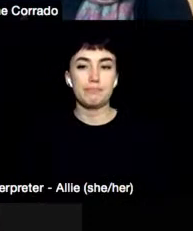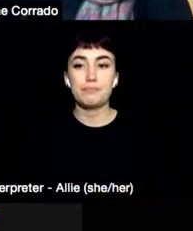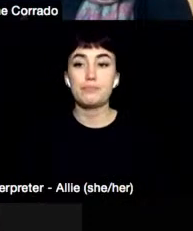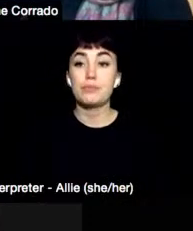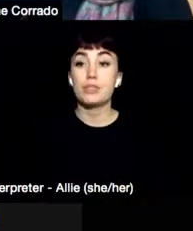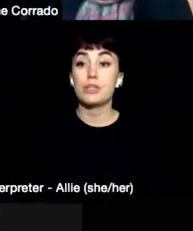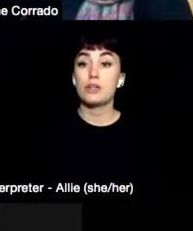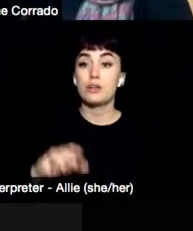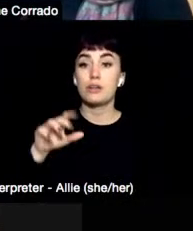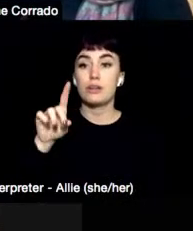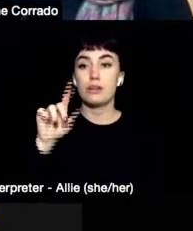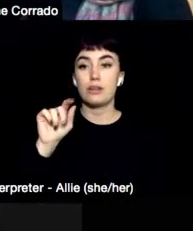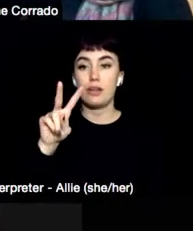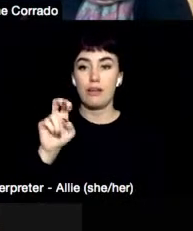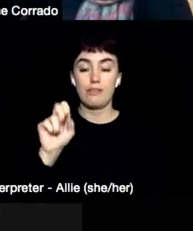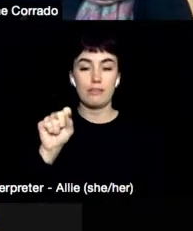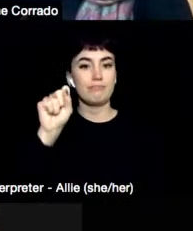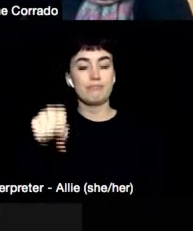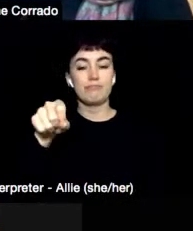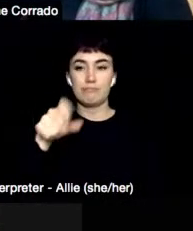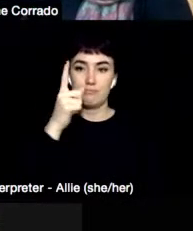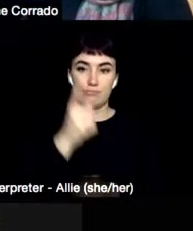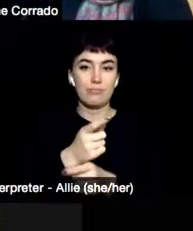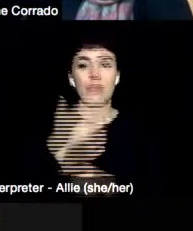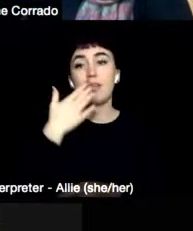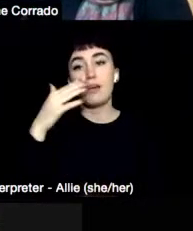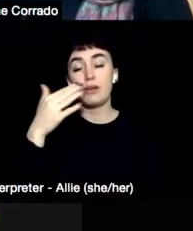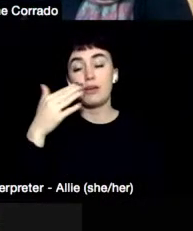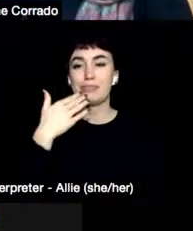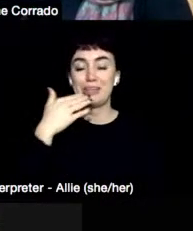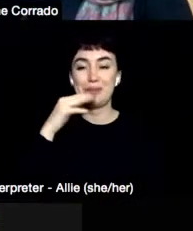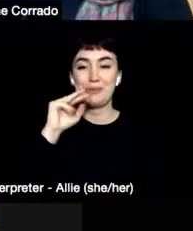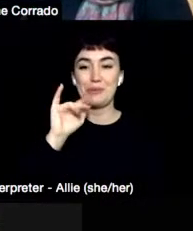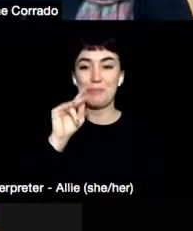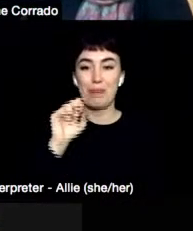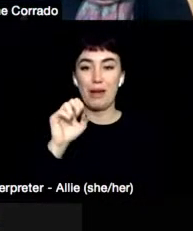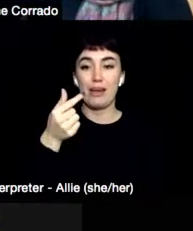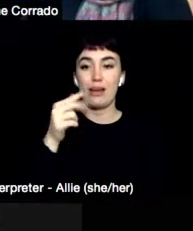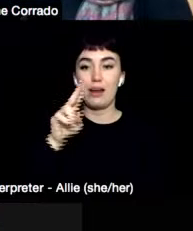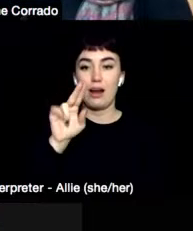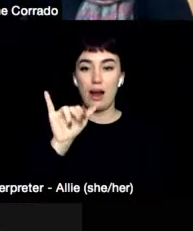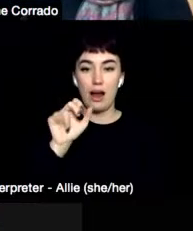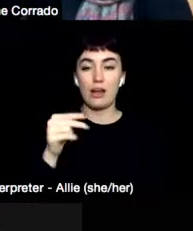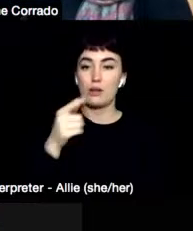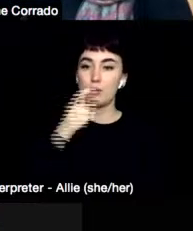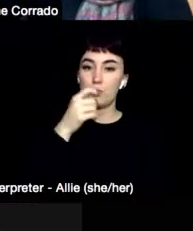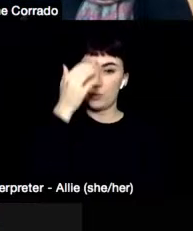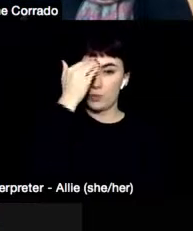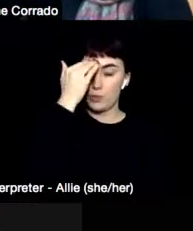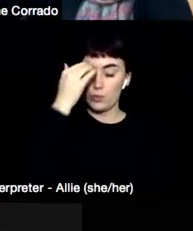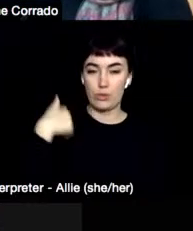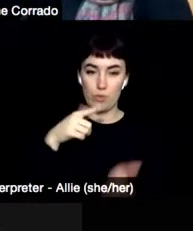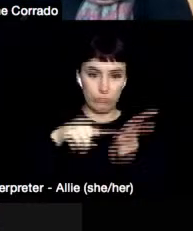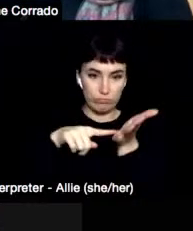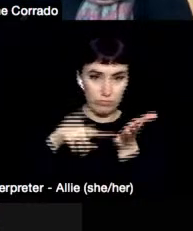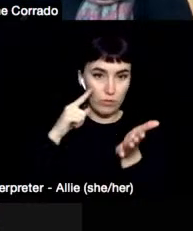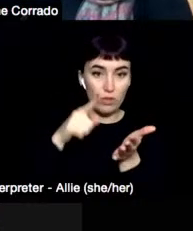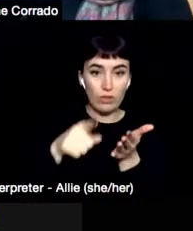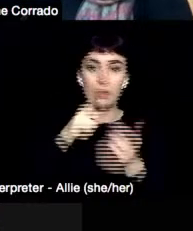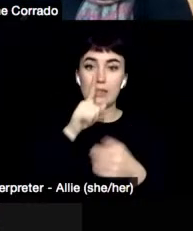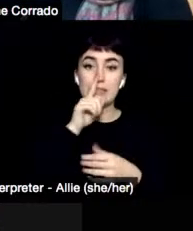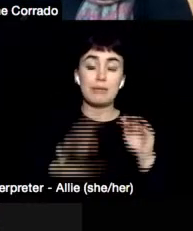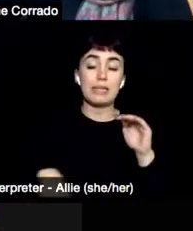we hit the nail on the head, and I want to give thanks to Mike Guyan, who really led the project. He knew that we were looking into doing this. So this is